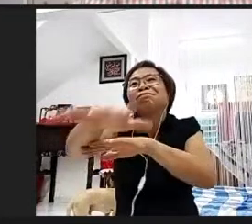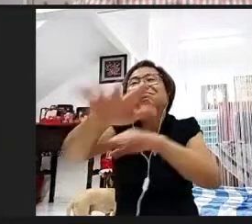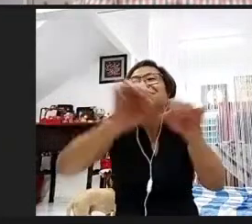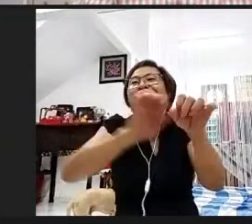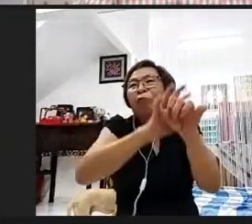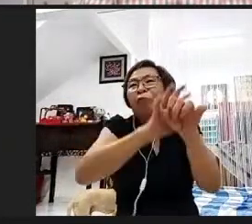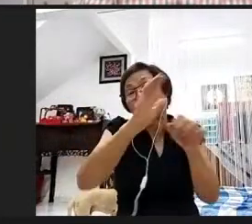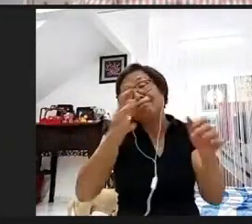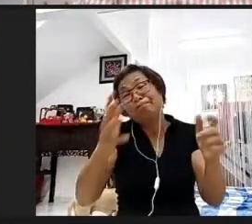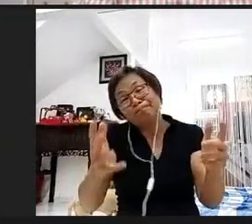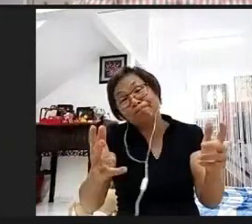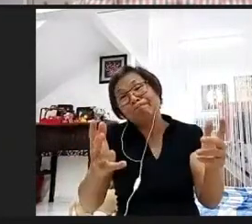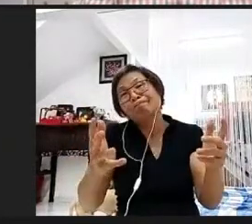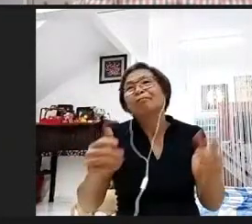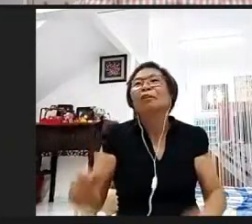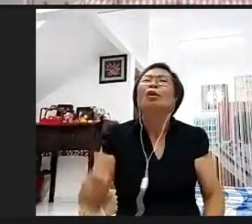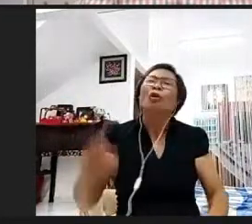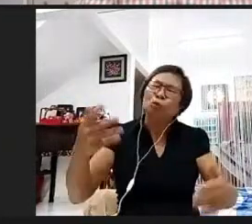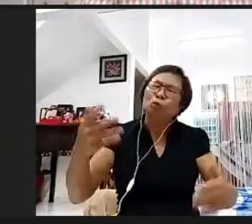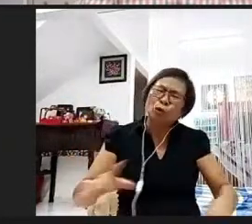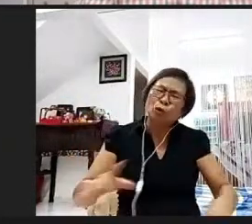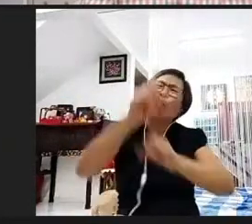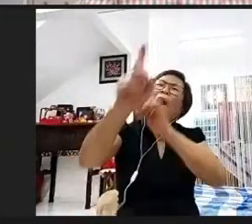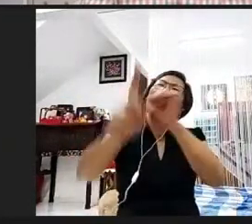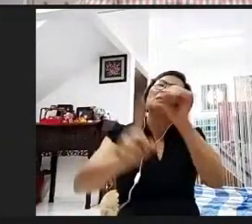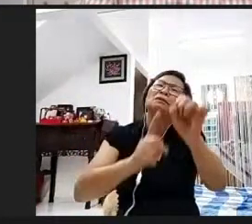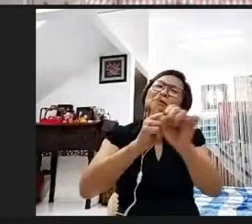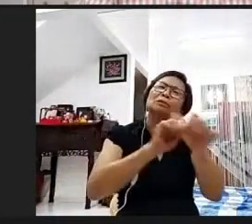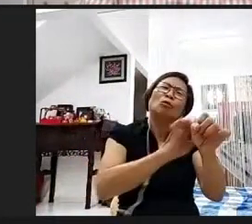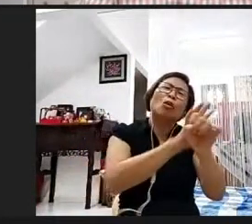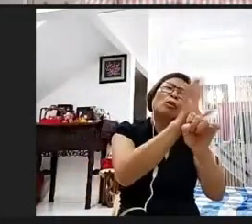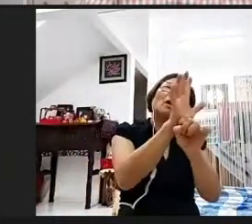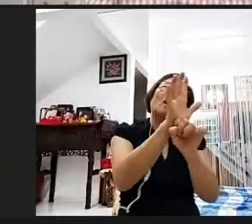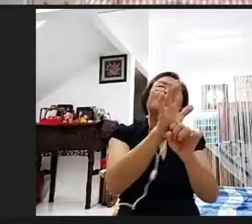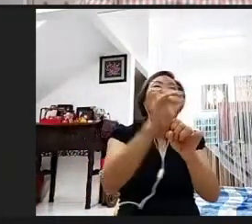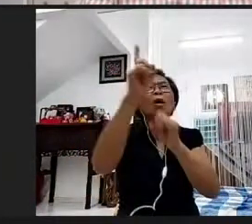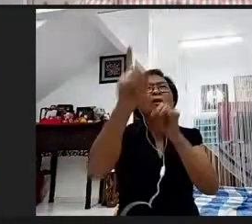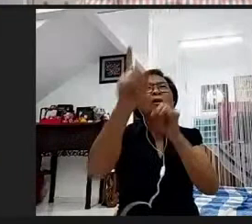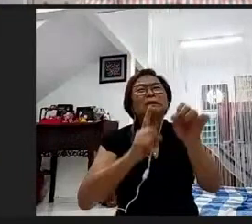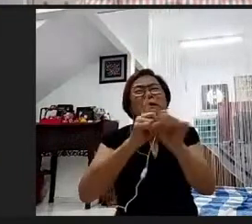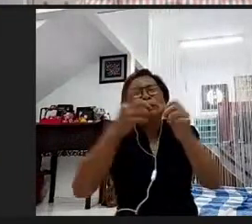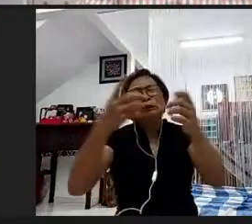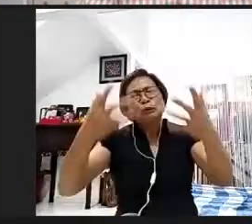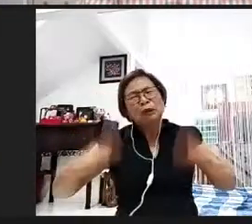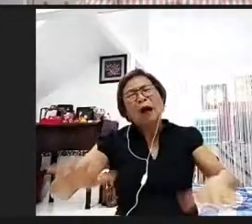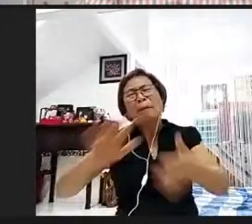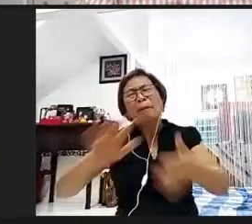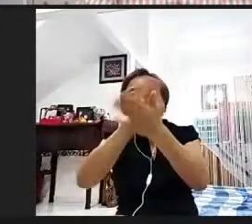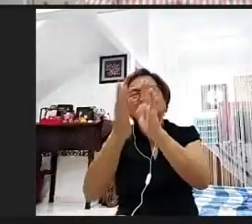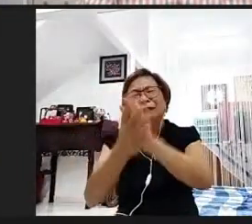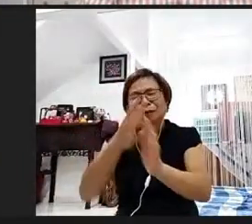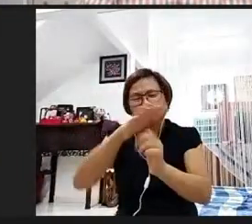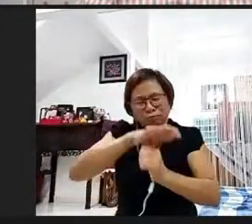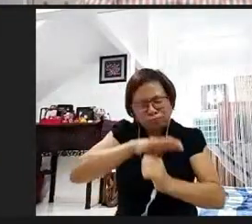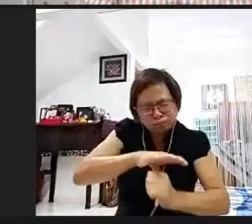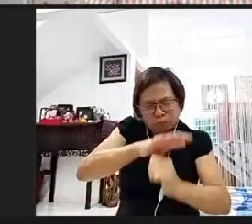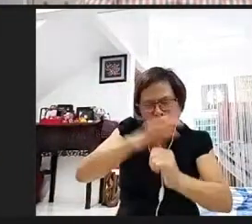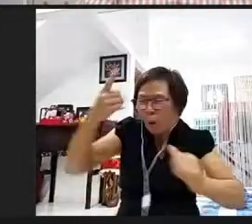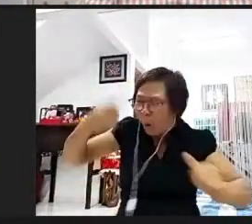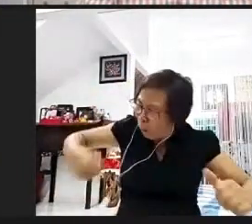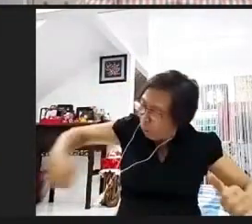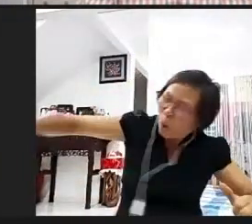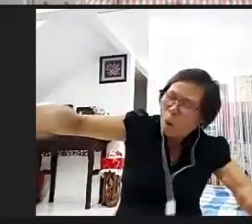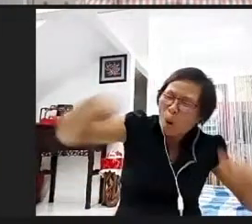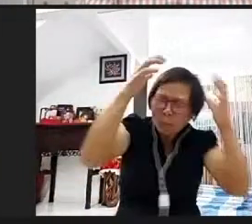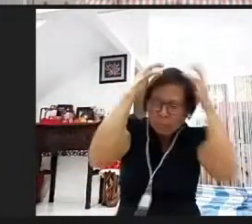This has gone over for 1 year period and has brought distress and psychological impact on us, particularly